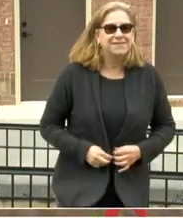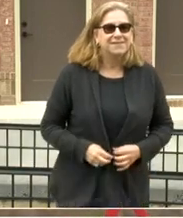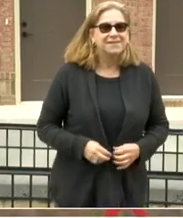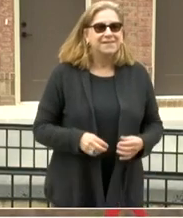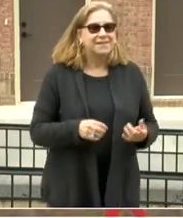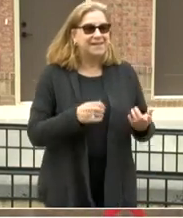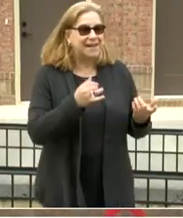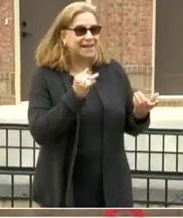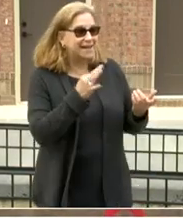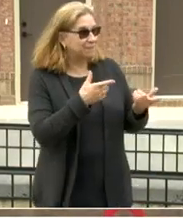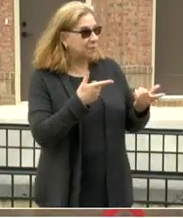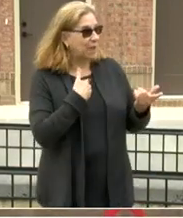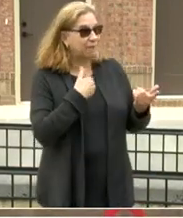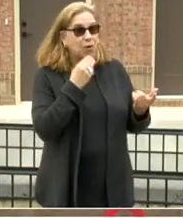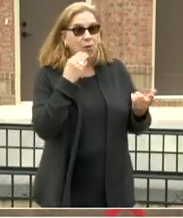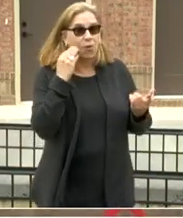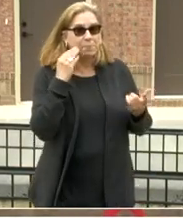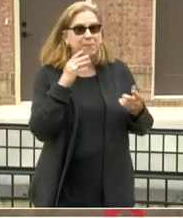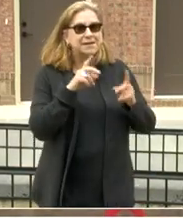All right.